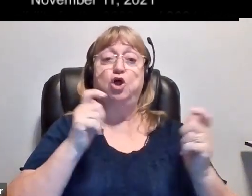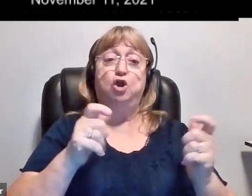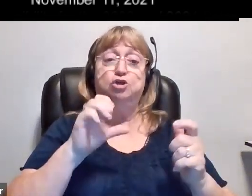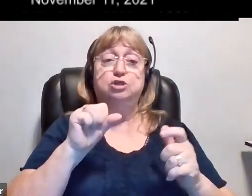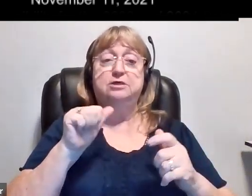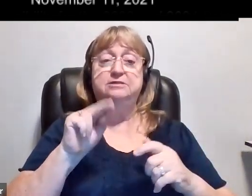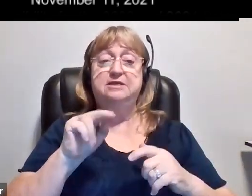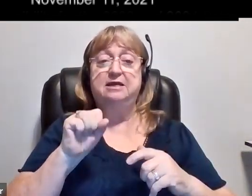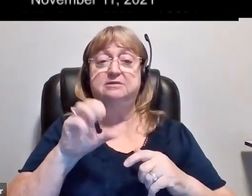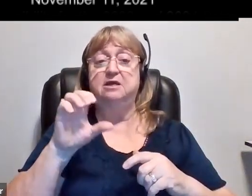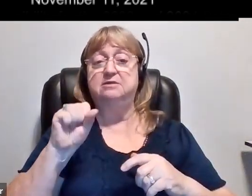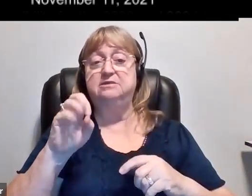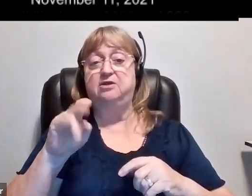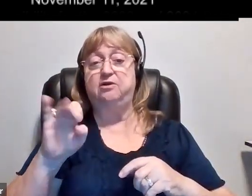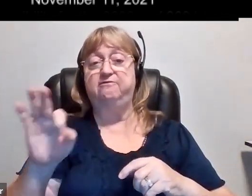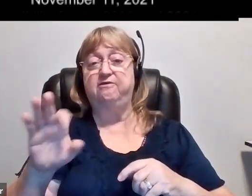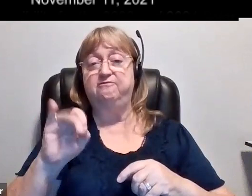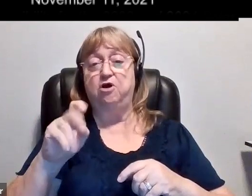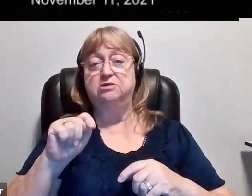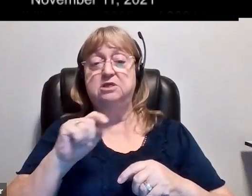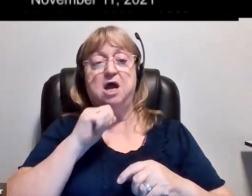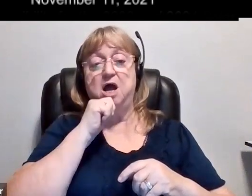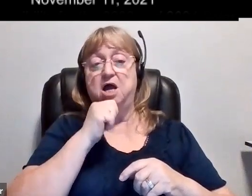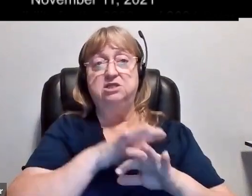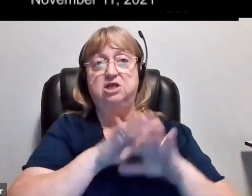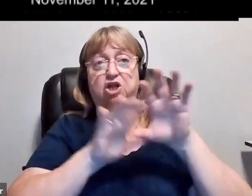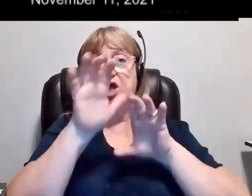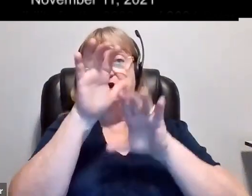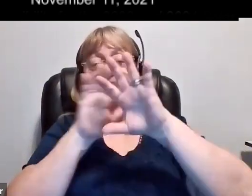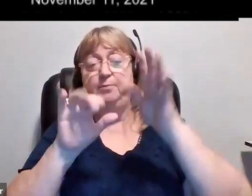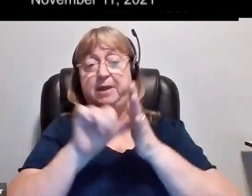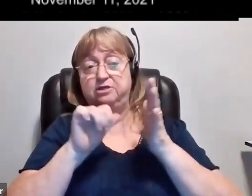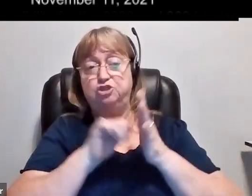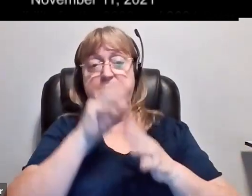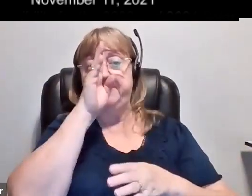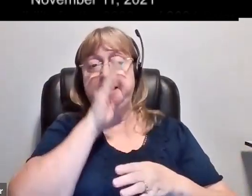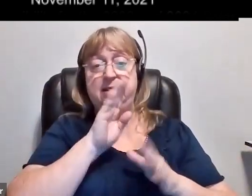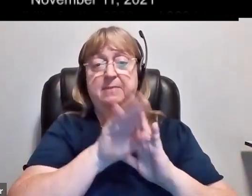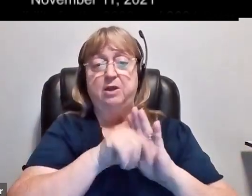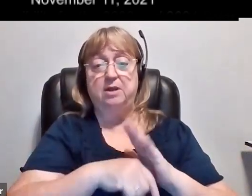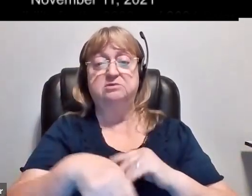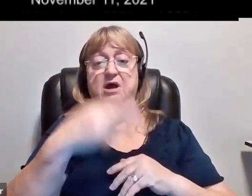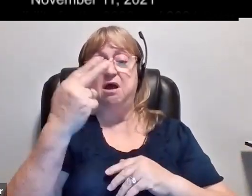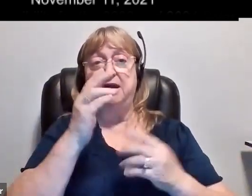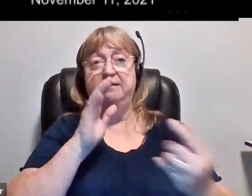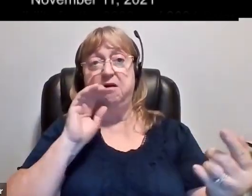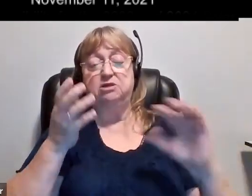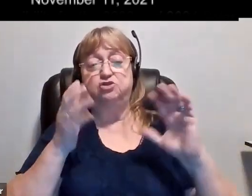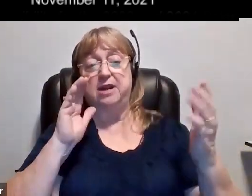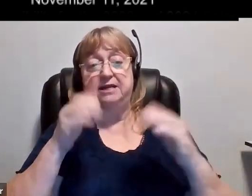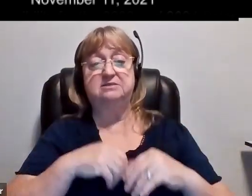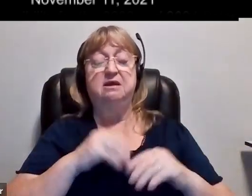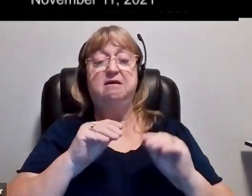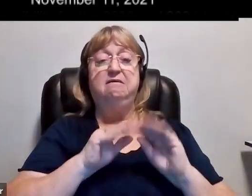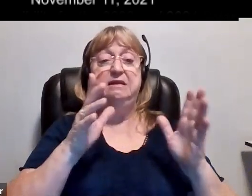sans serif fonts on uncluttered pages, plain backgrounds, high contrast. Use clear, consistent layouts